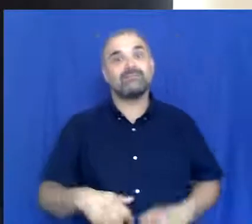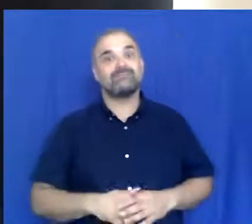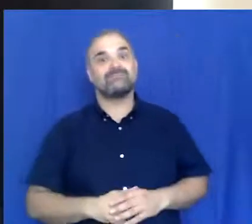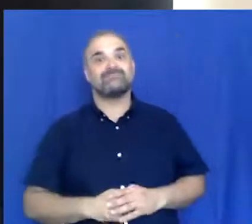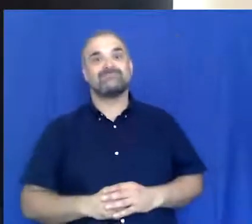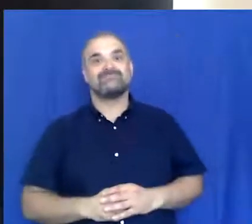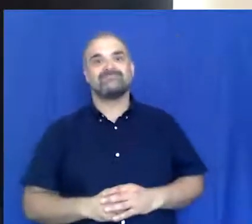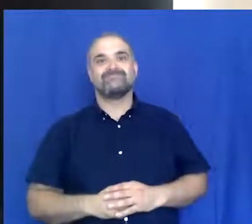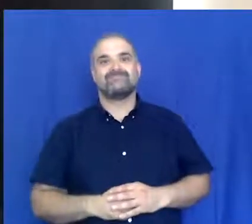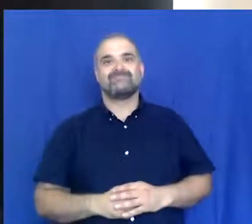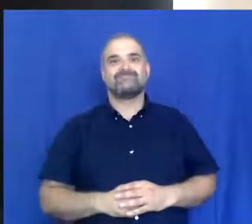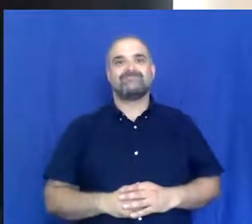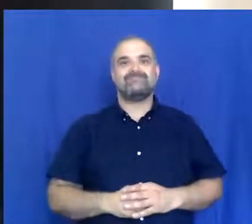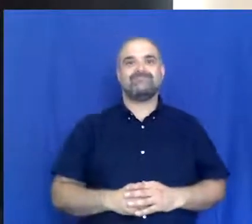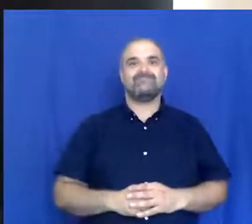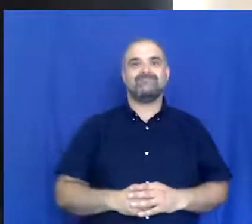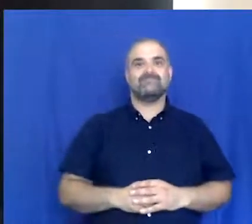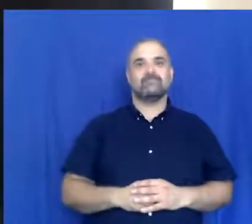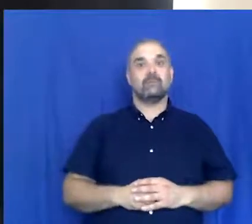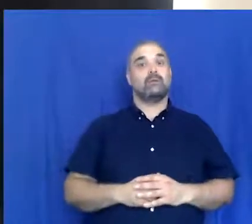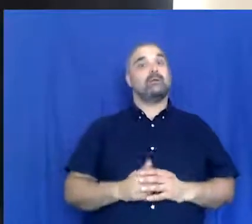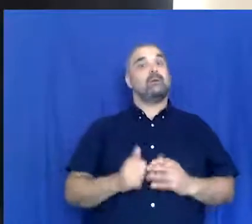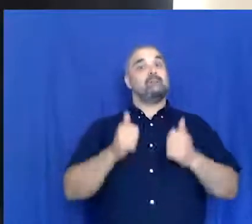day long.